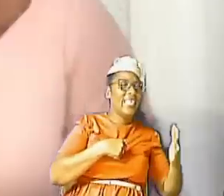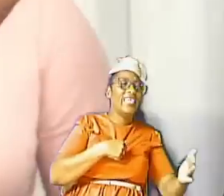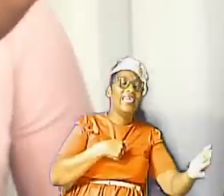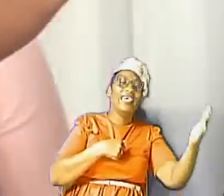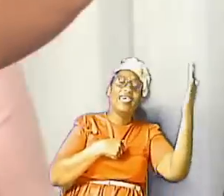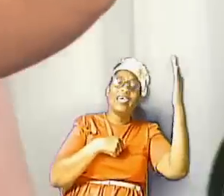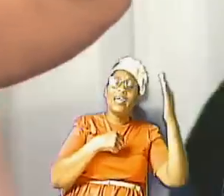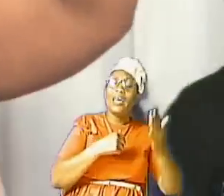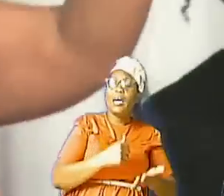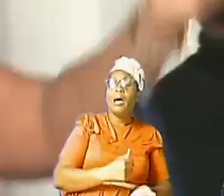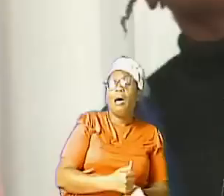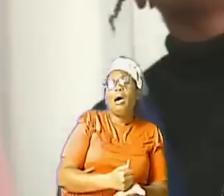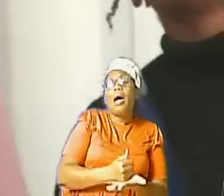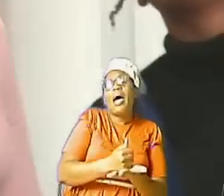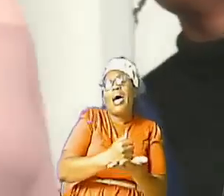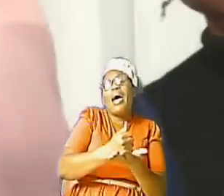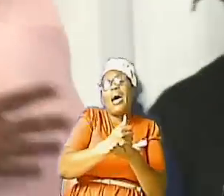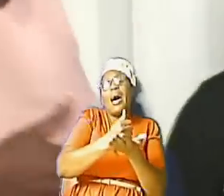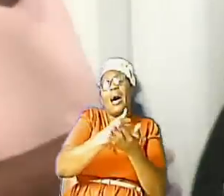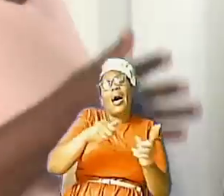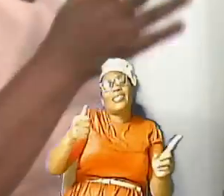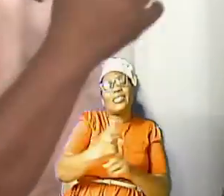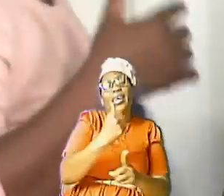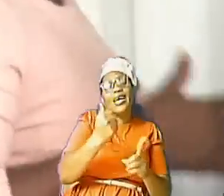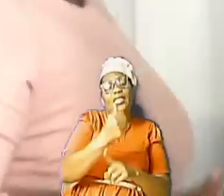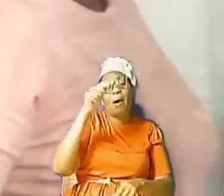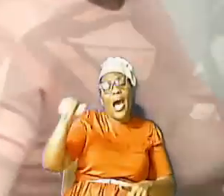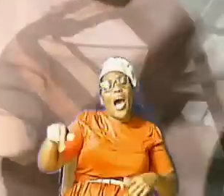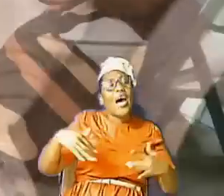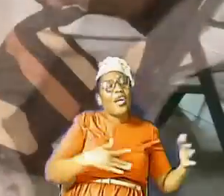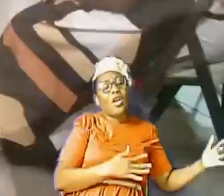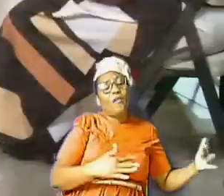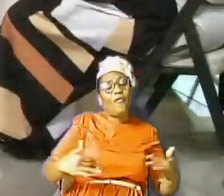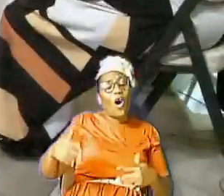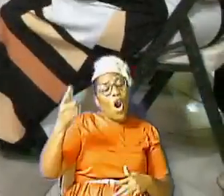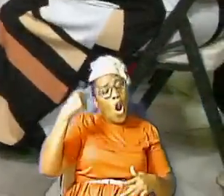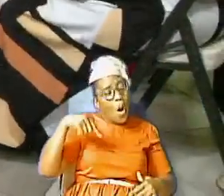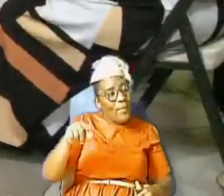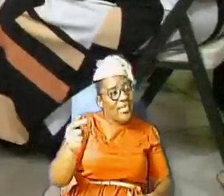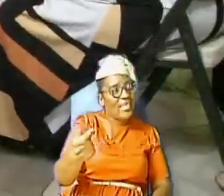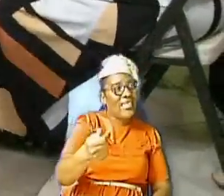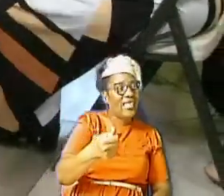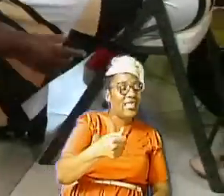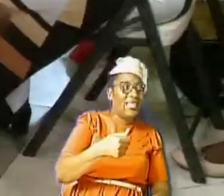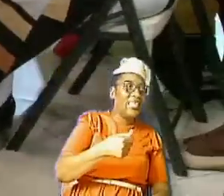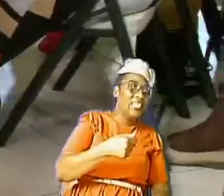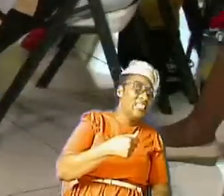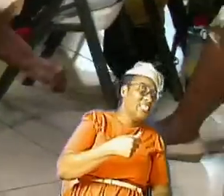Oh,